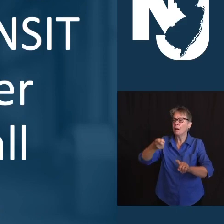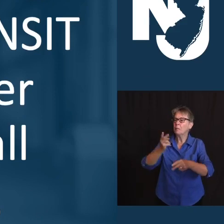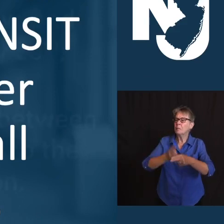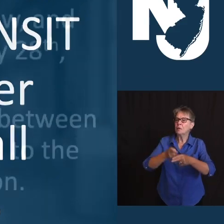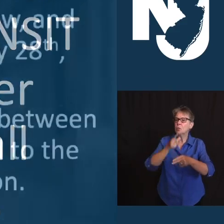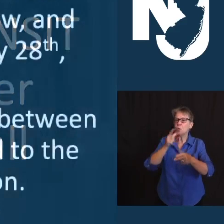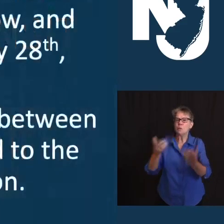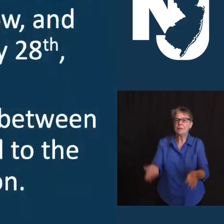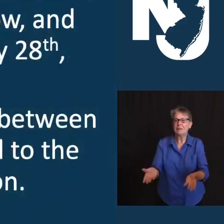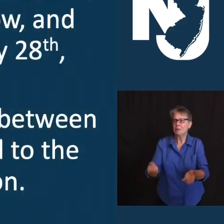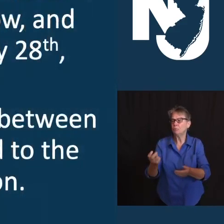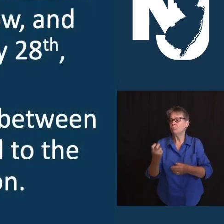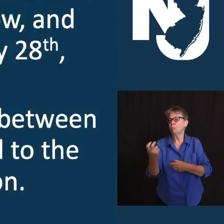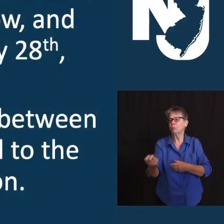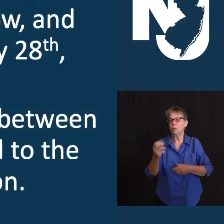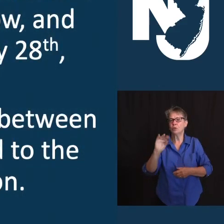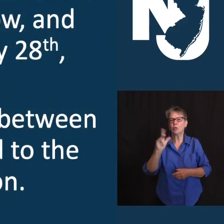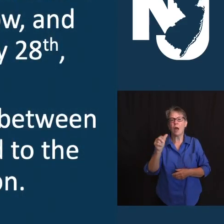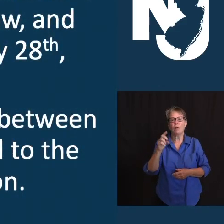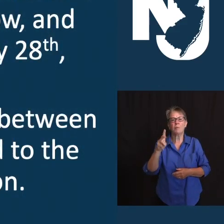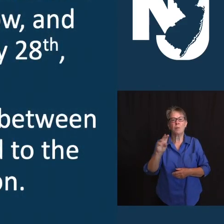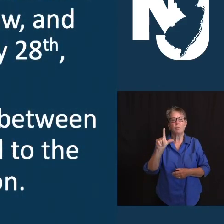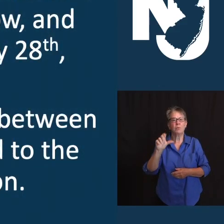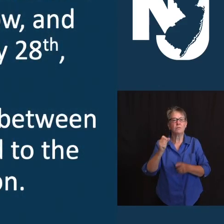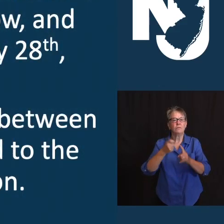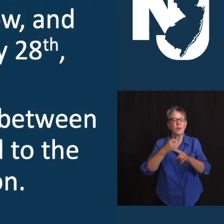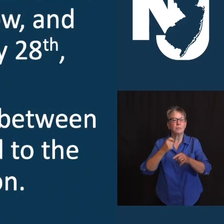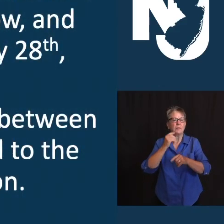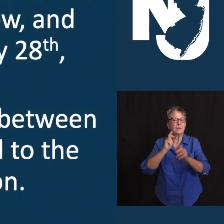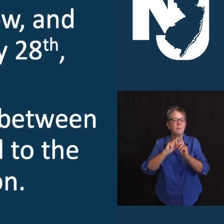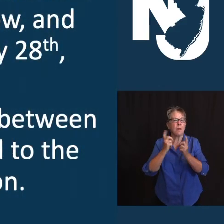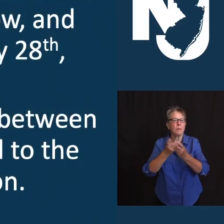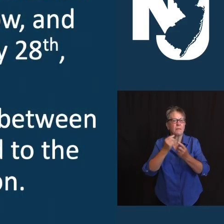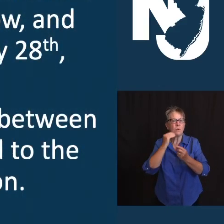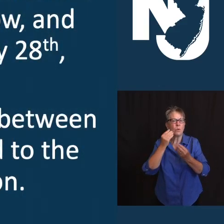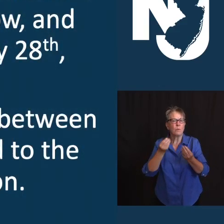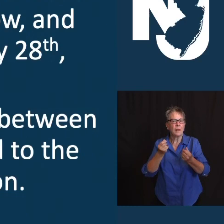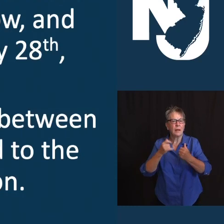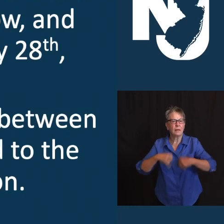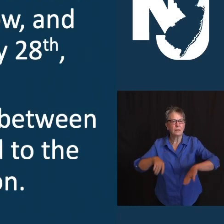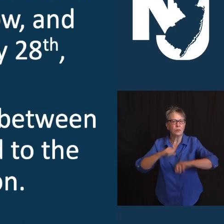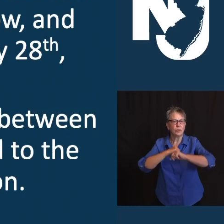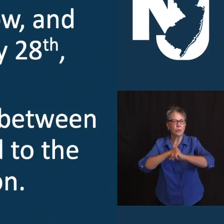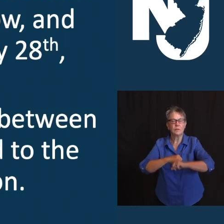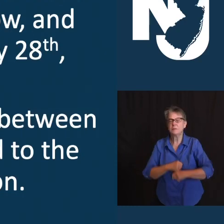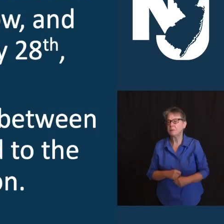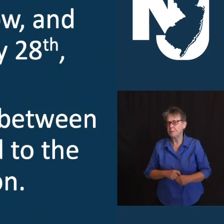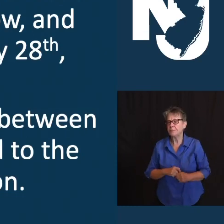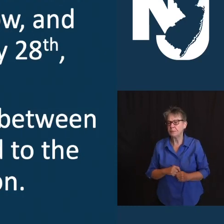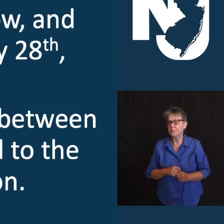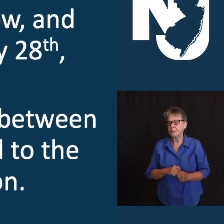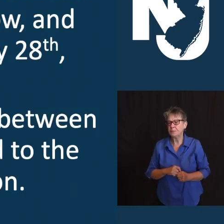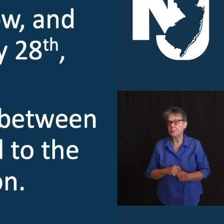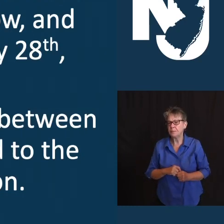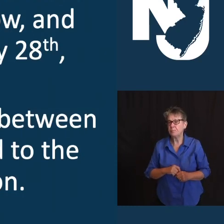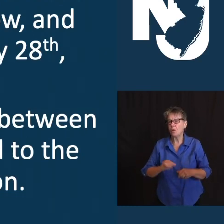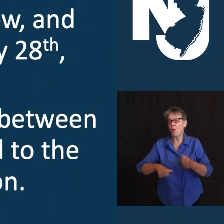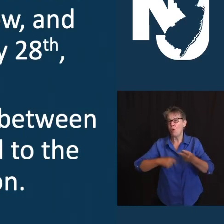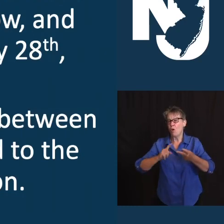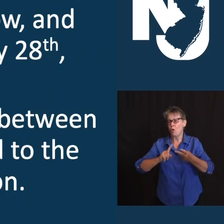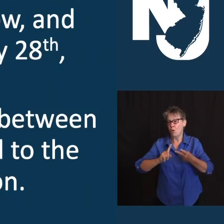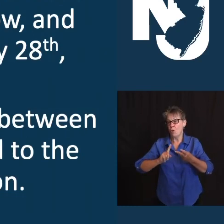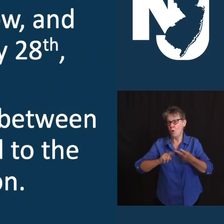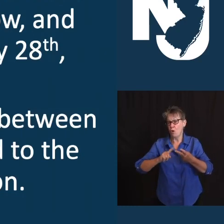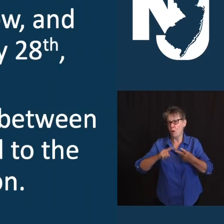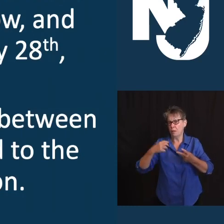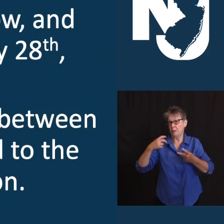I'm signing today suspends the statutory requirement that municipal and county political parties hold their reorganizational